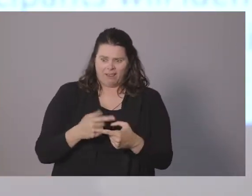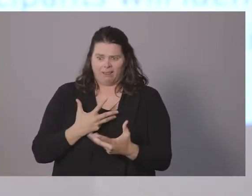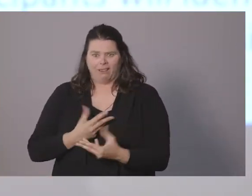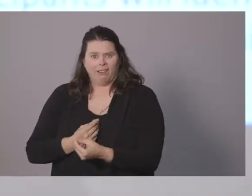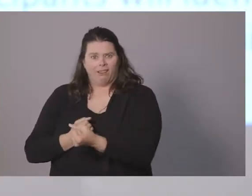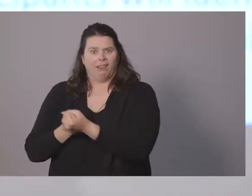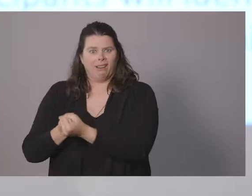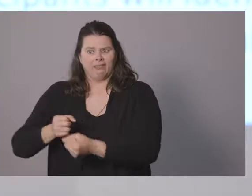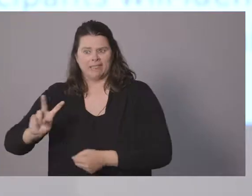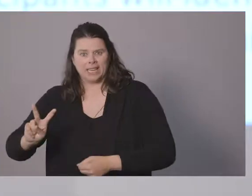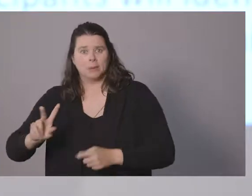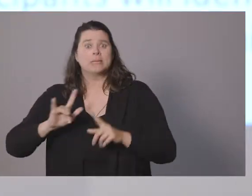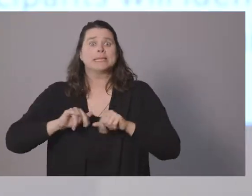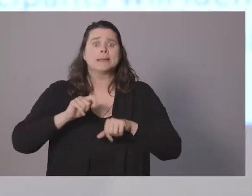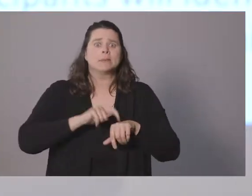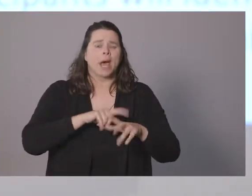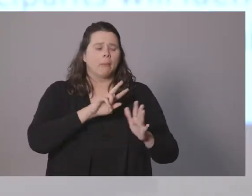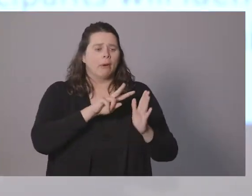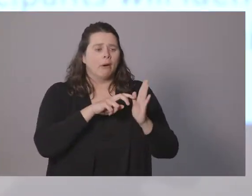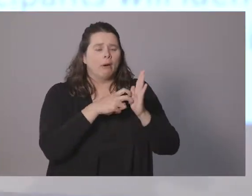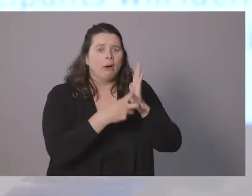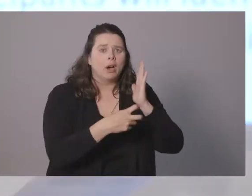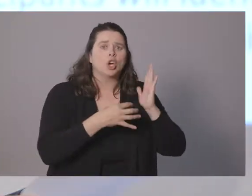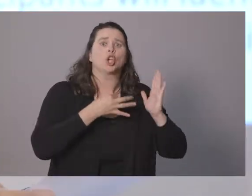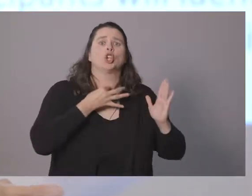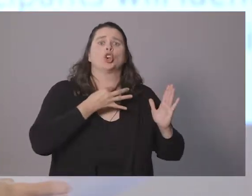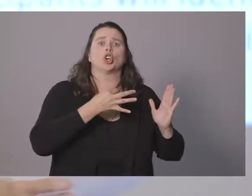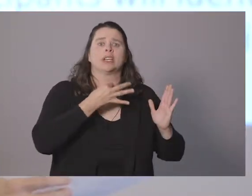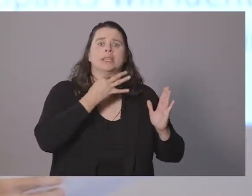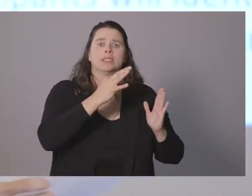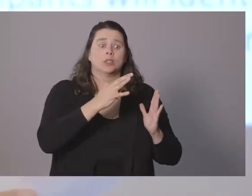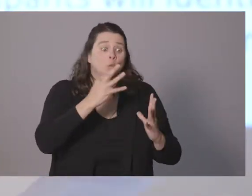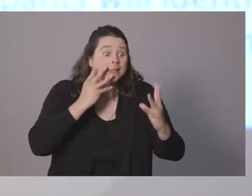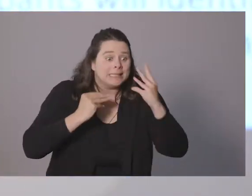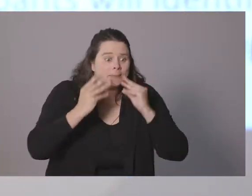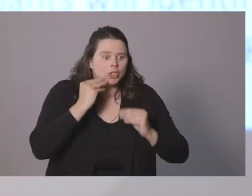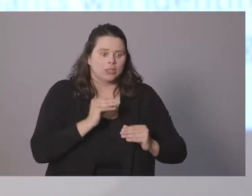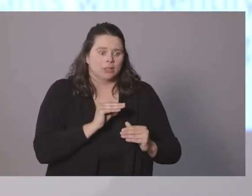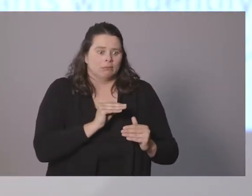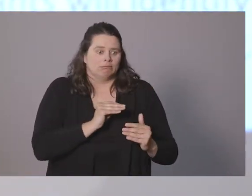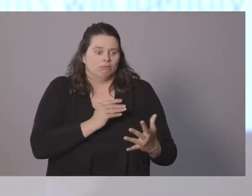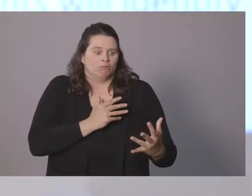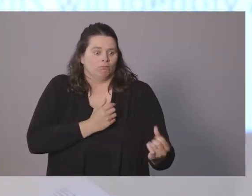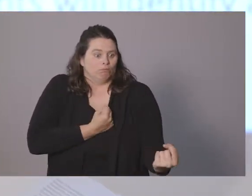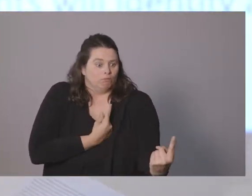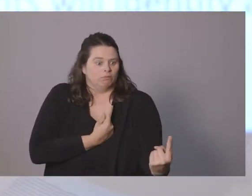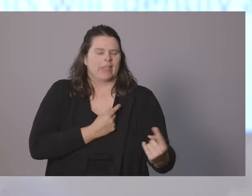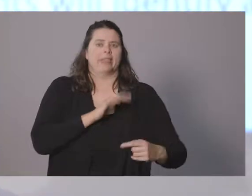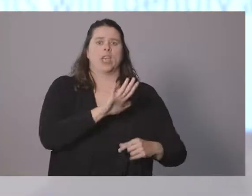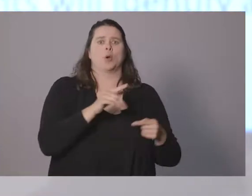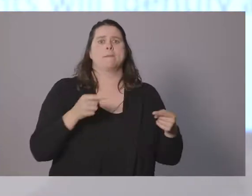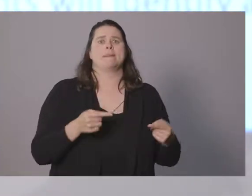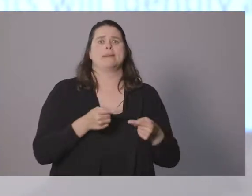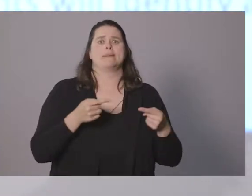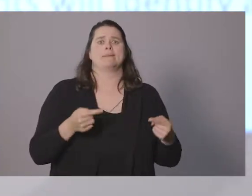and the prevalence of trauma in our society. The second quote is by Bessel van der Kolk and some of his